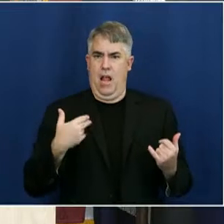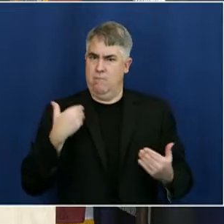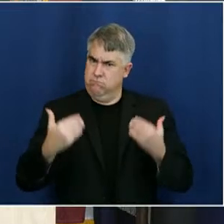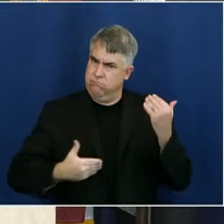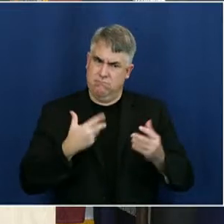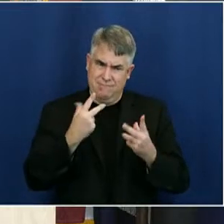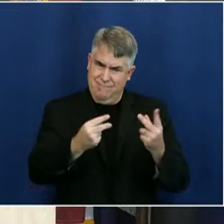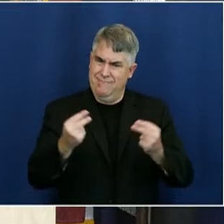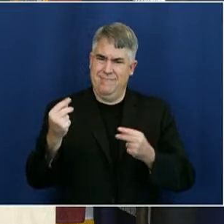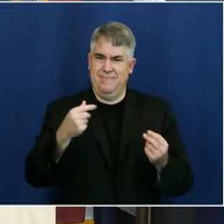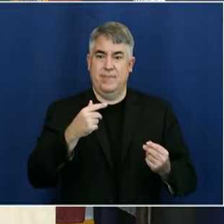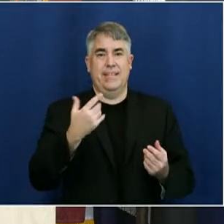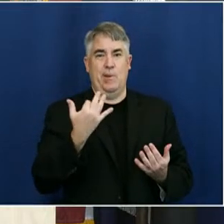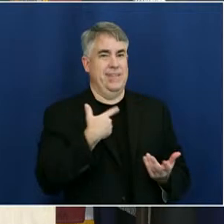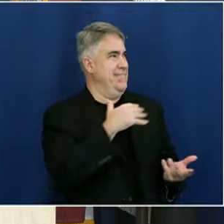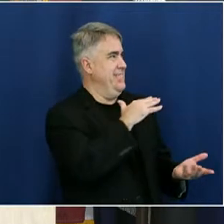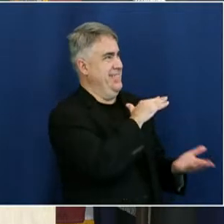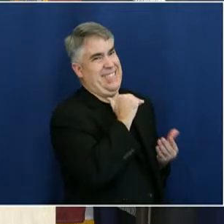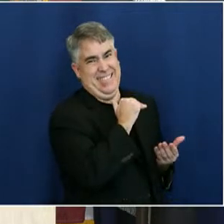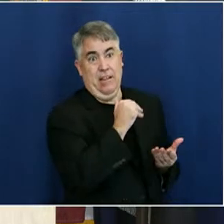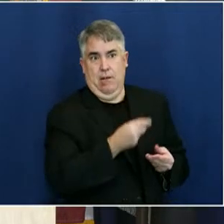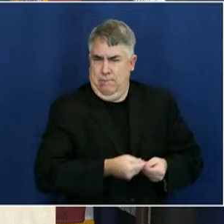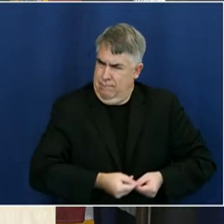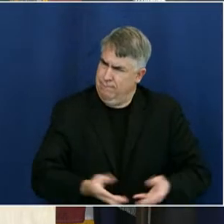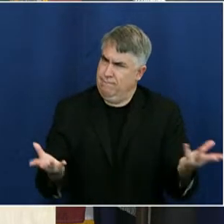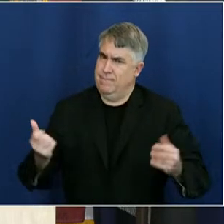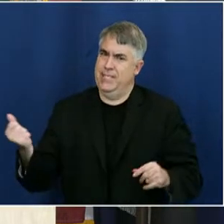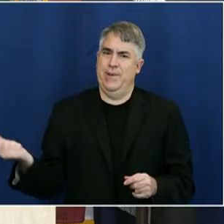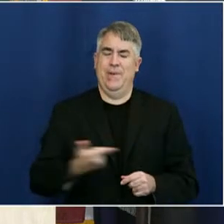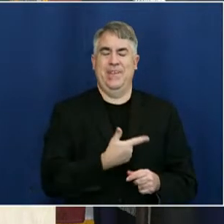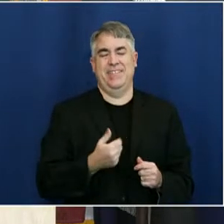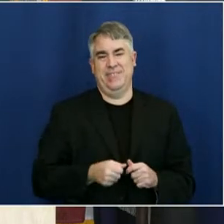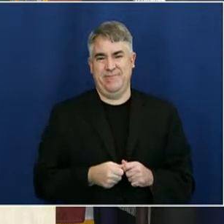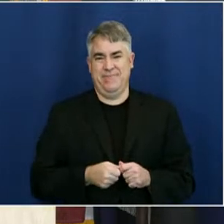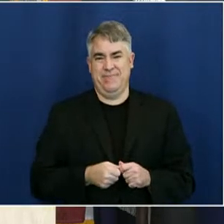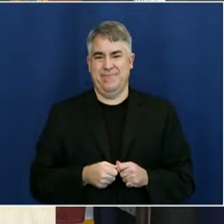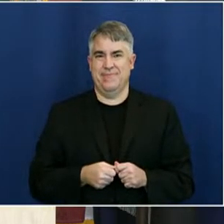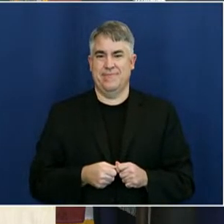said, and so we want to make sure that all San Diegans are able to get their vaccine.